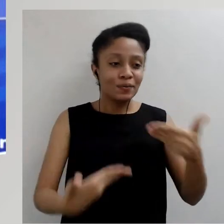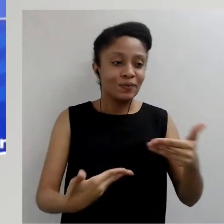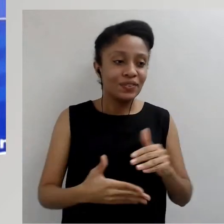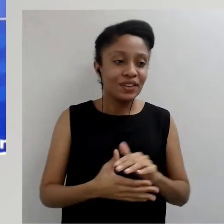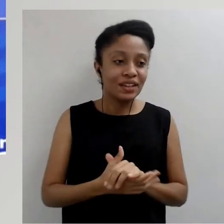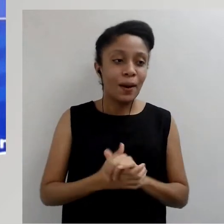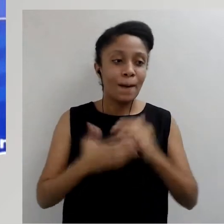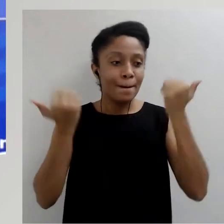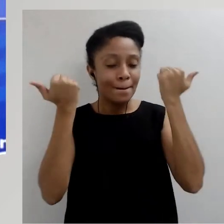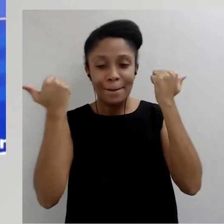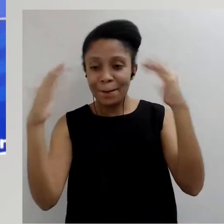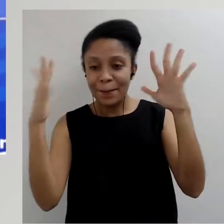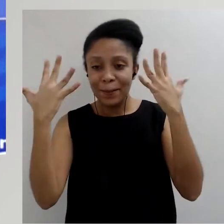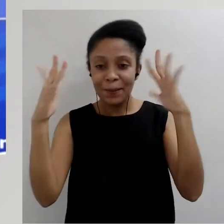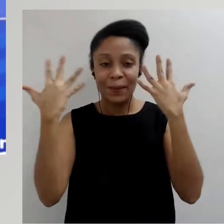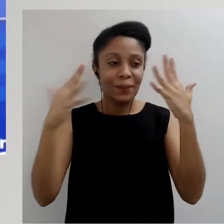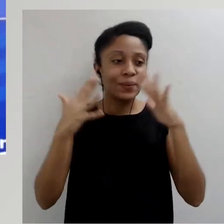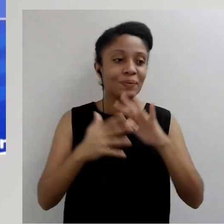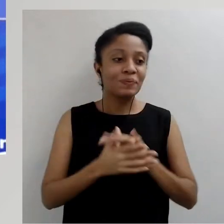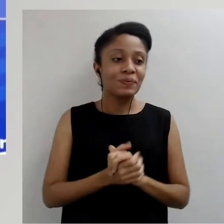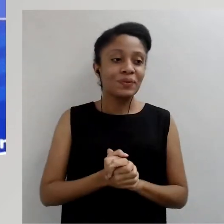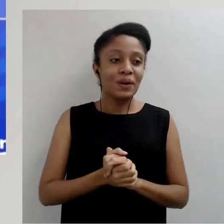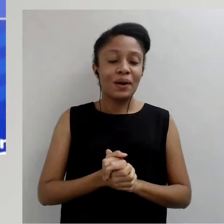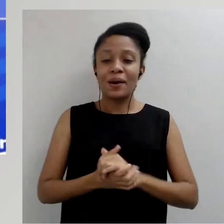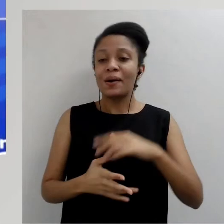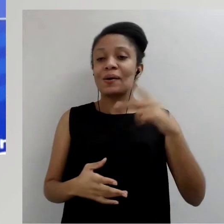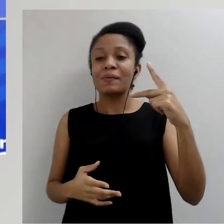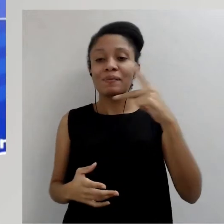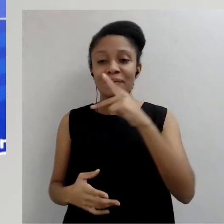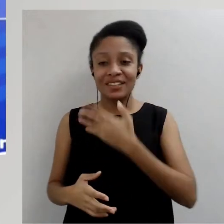event and congratulate